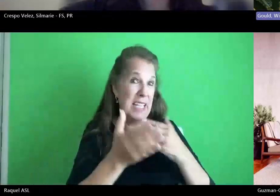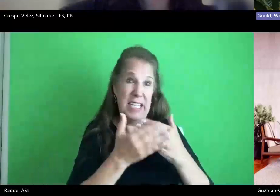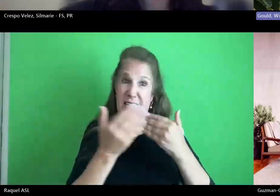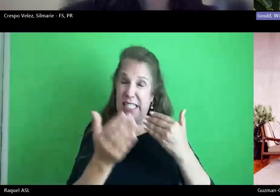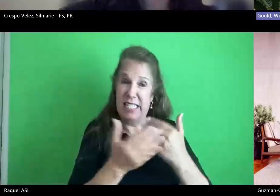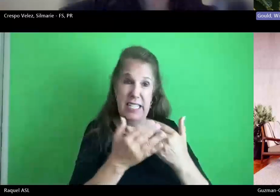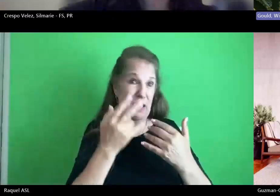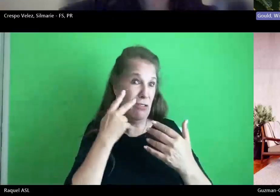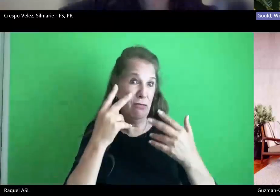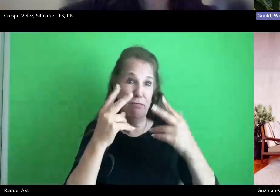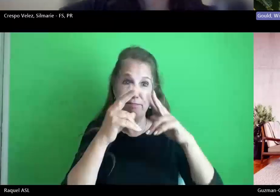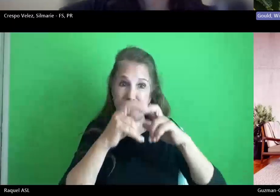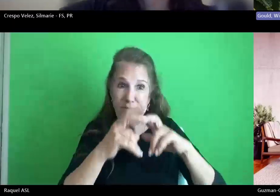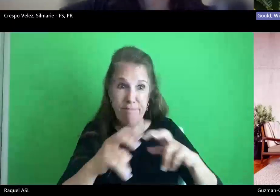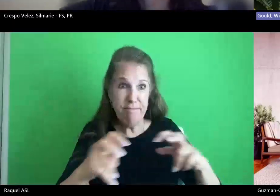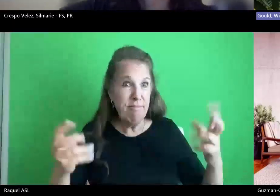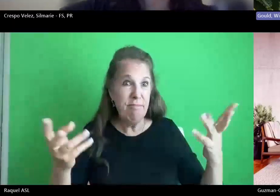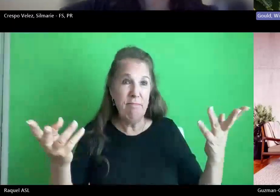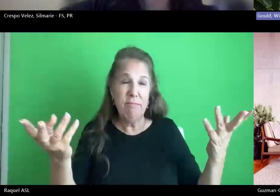of